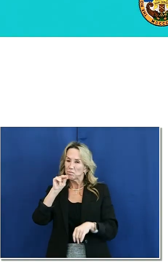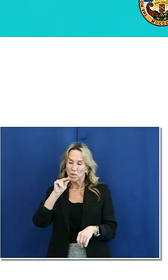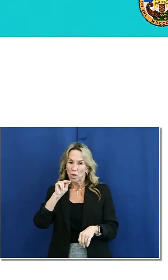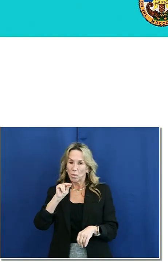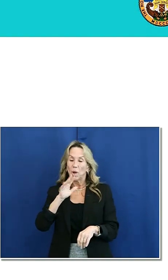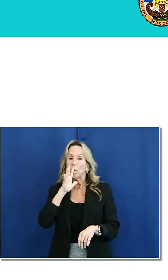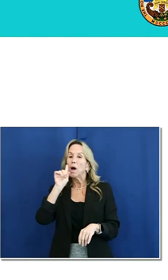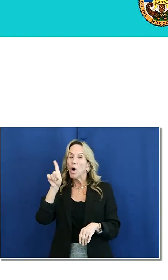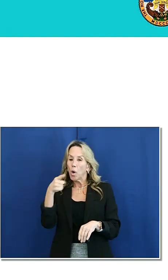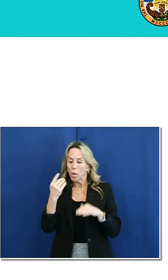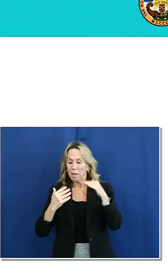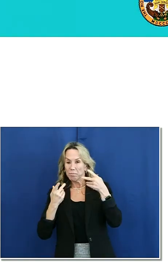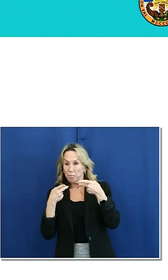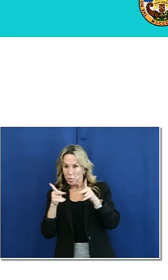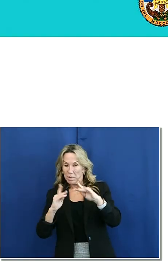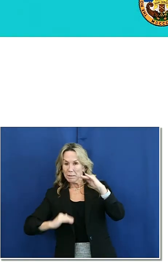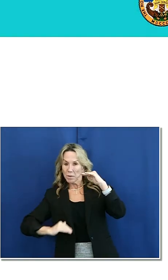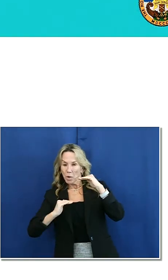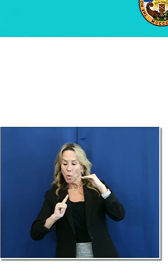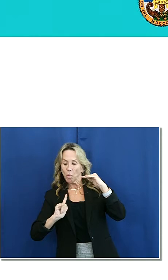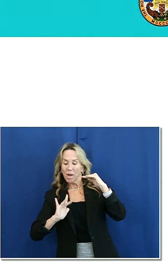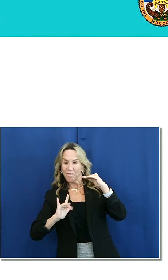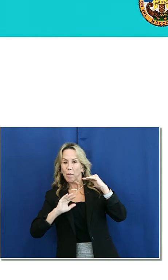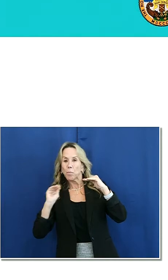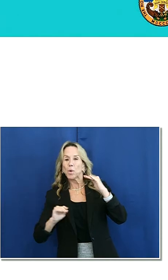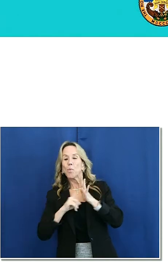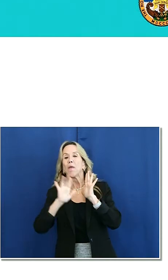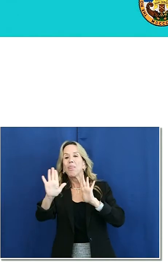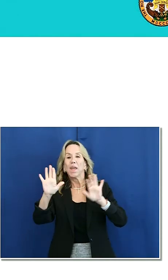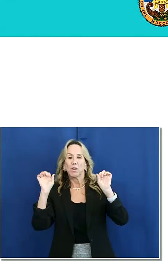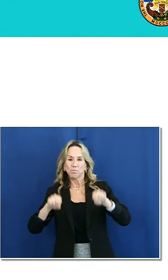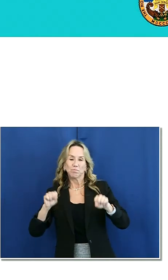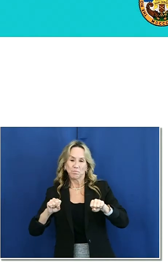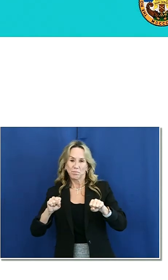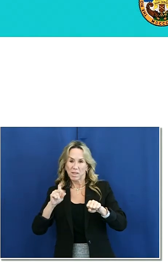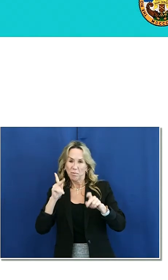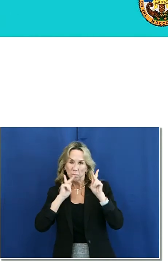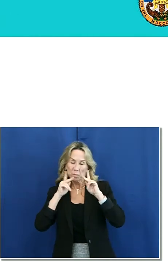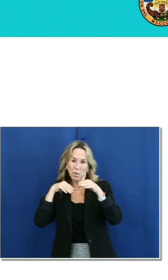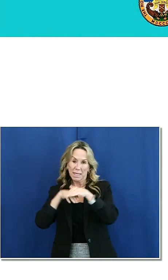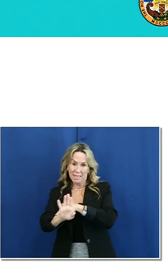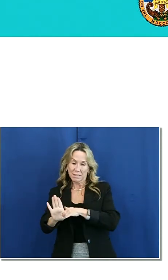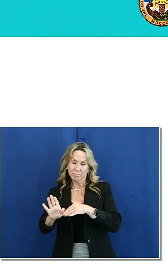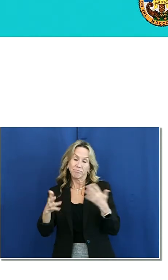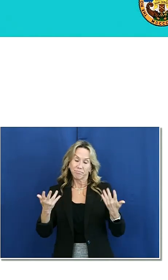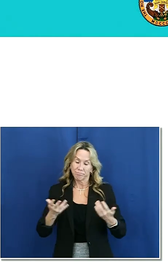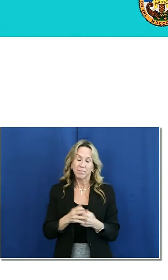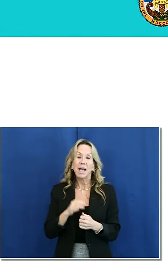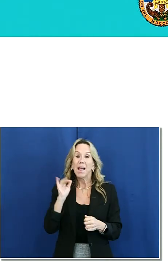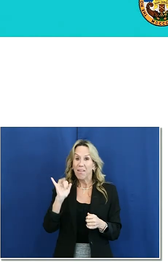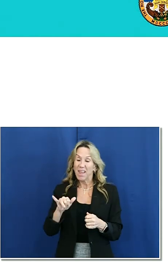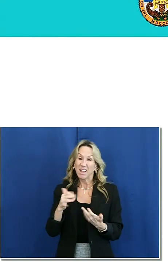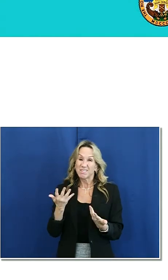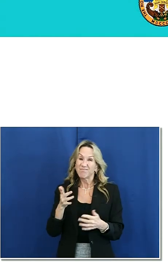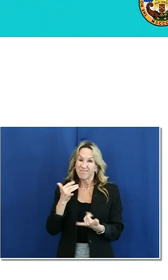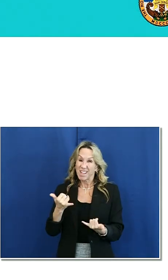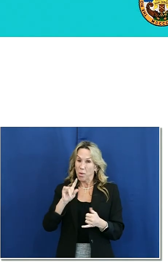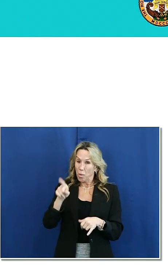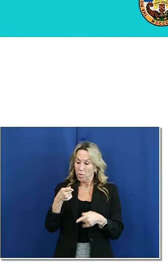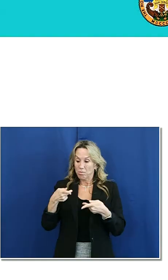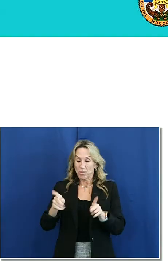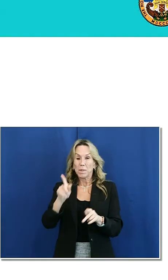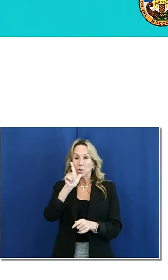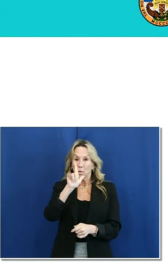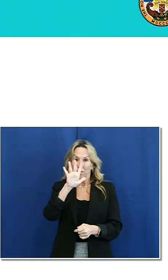at 25% capacity, which is the capacity that that facility has